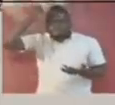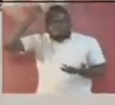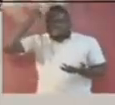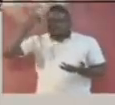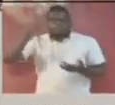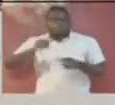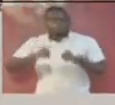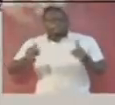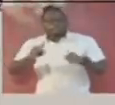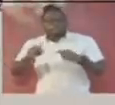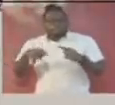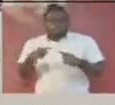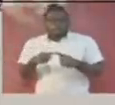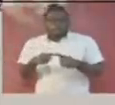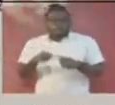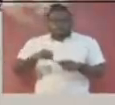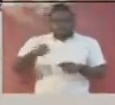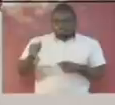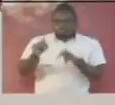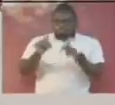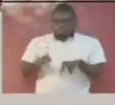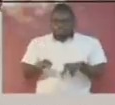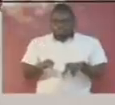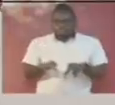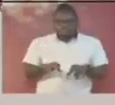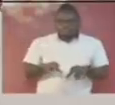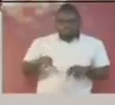them, it's that much easier for them.